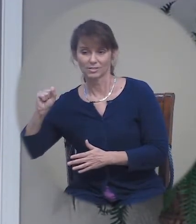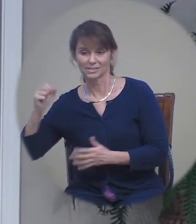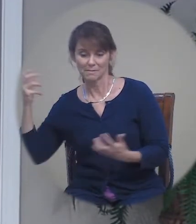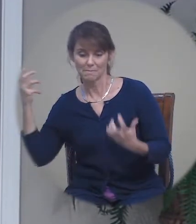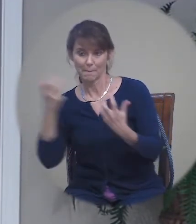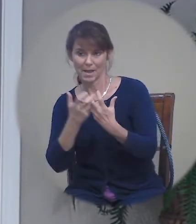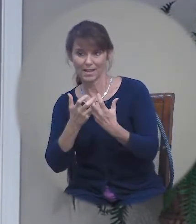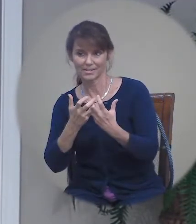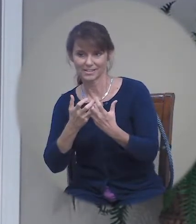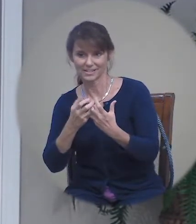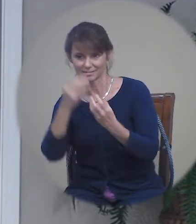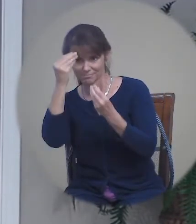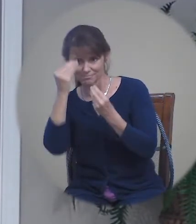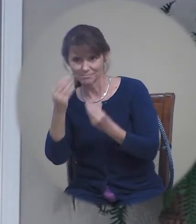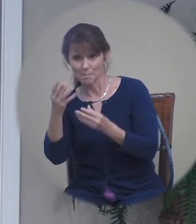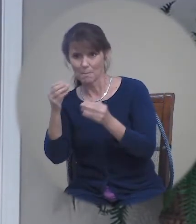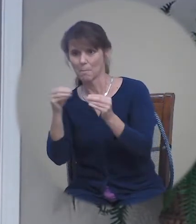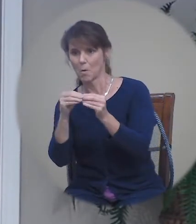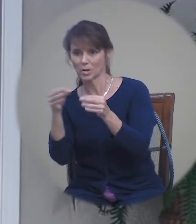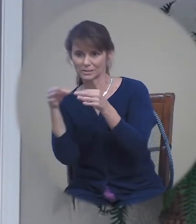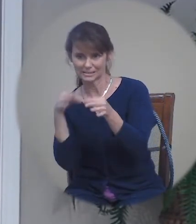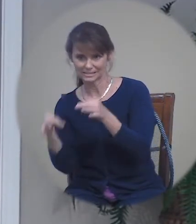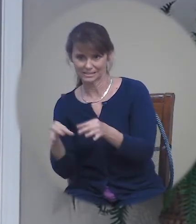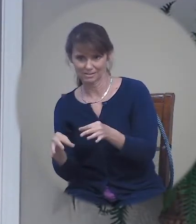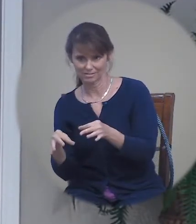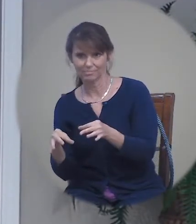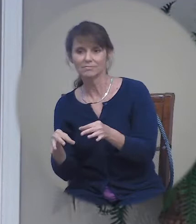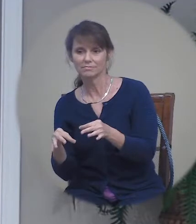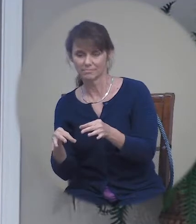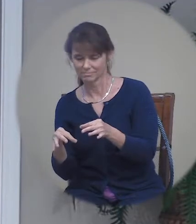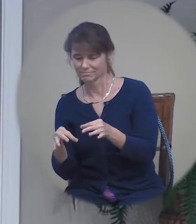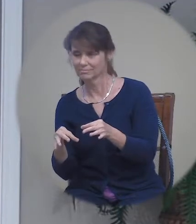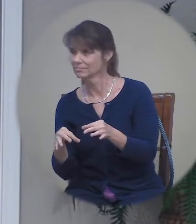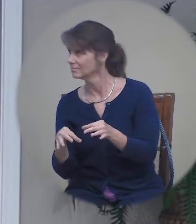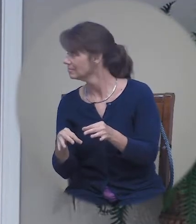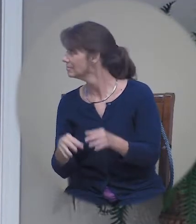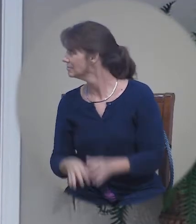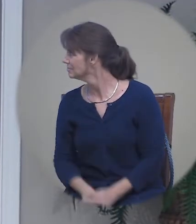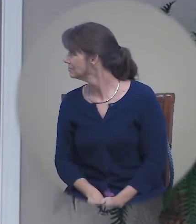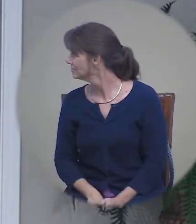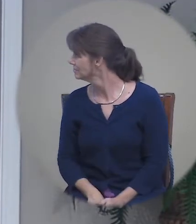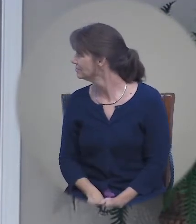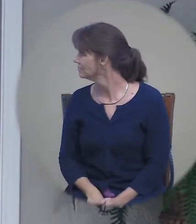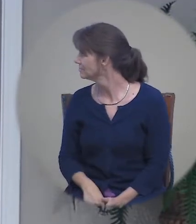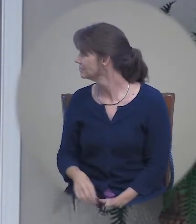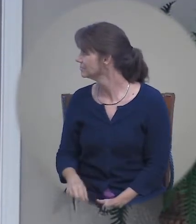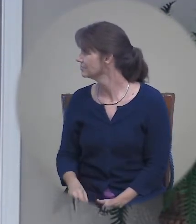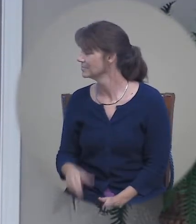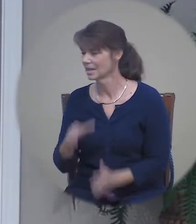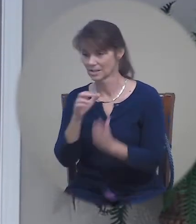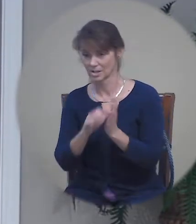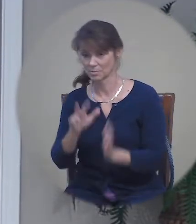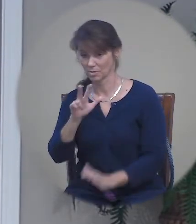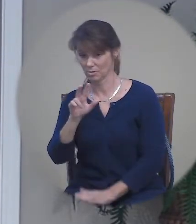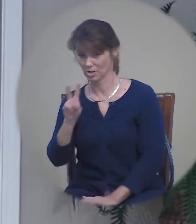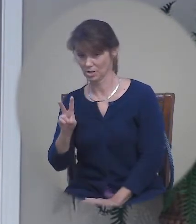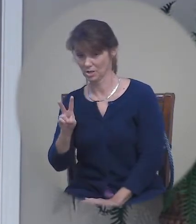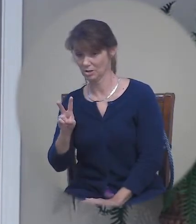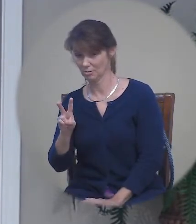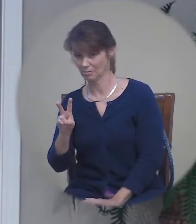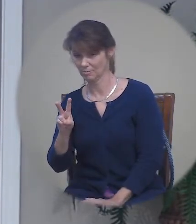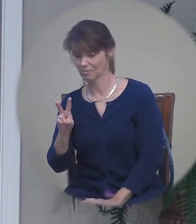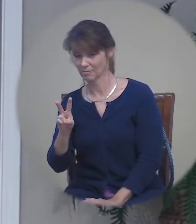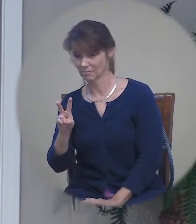32 and first look at verse 31. Because it's there that we're found out that this is a